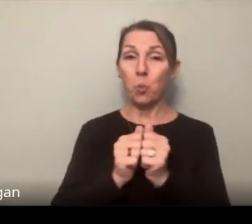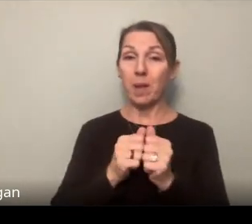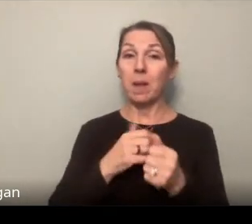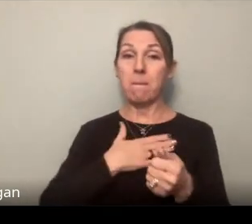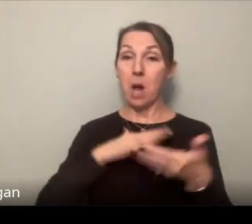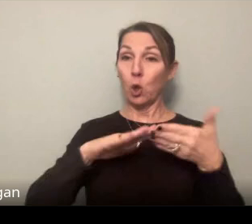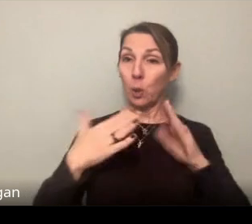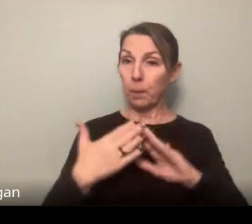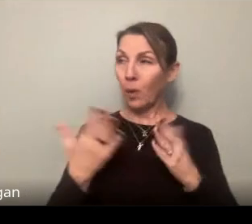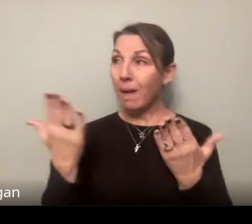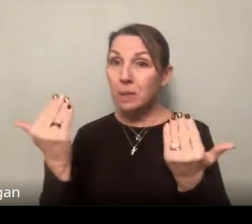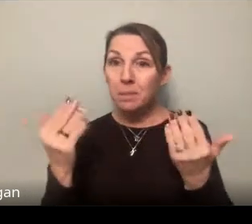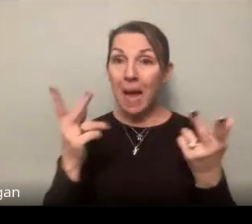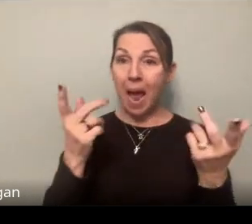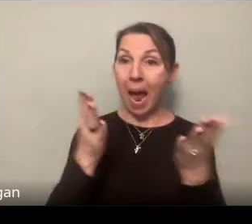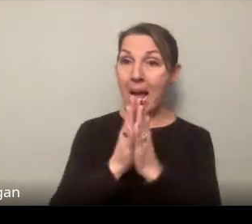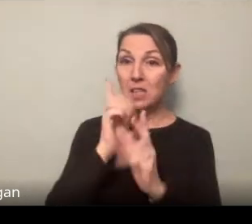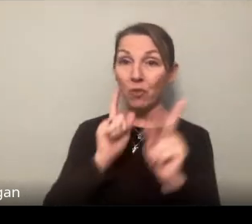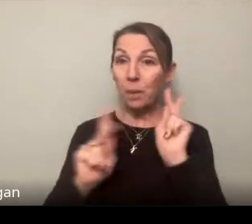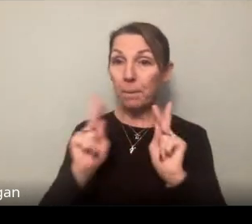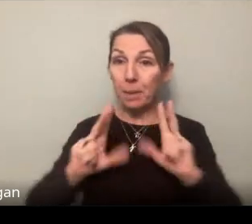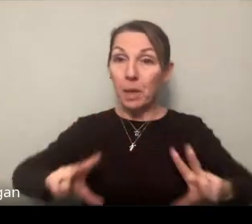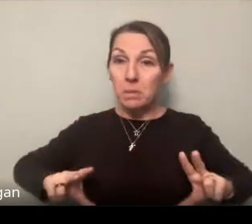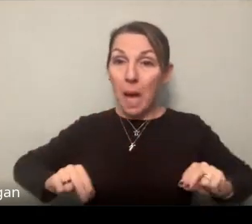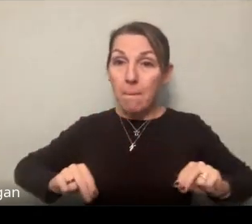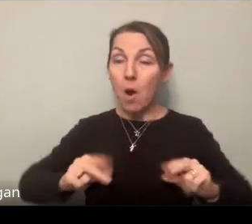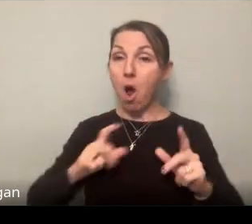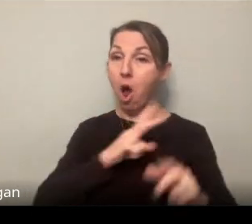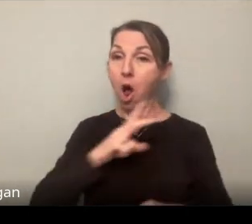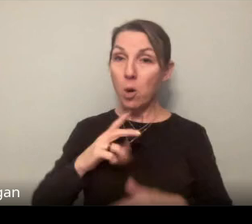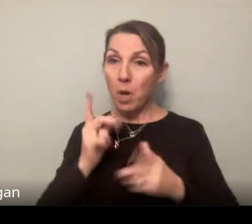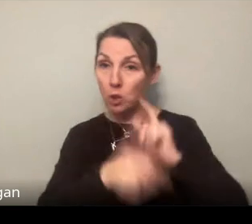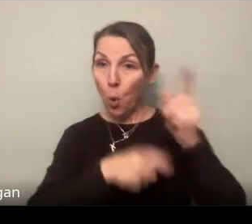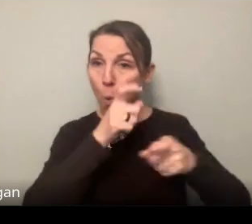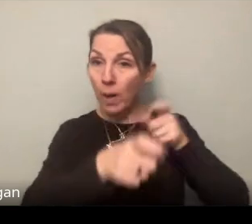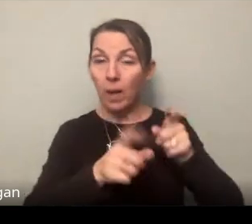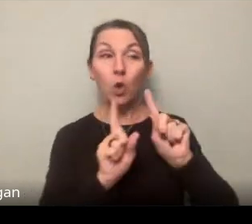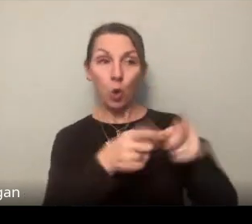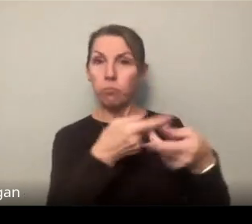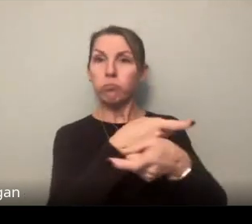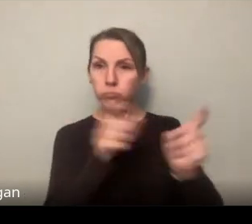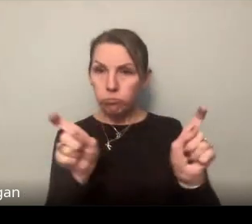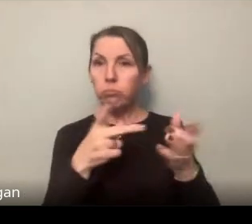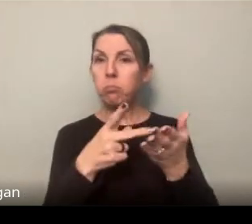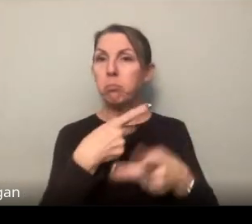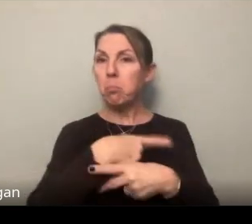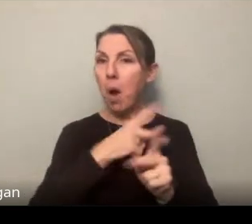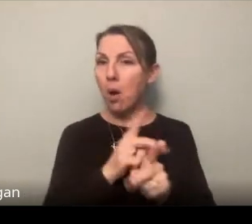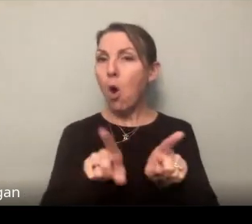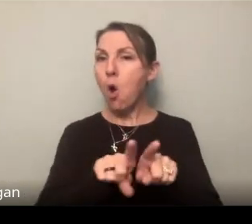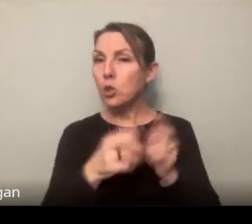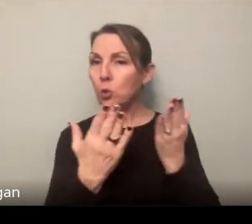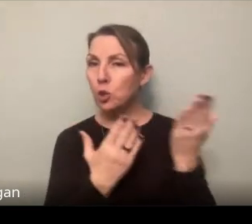community ask for folks to donate like diapers and underwears, and we would go to the shelter, not only give them a product, but also give them a